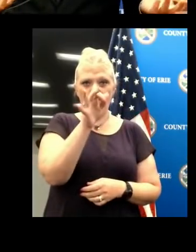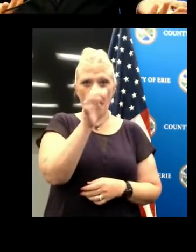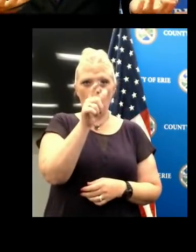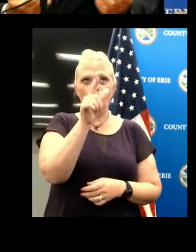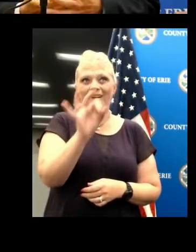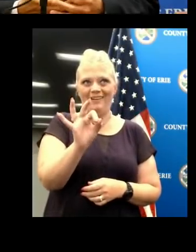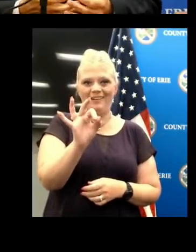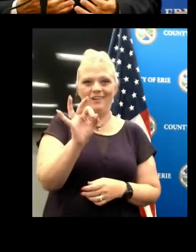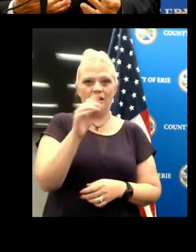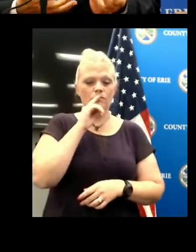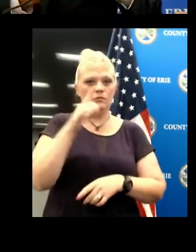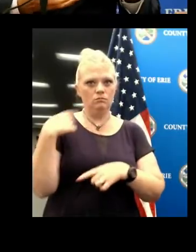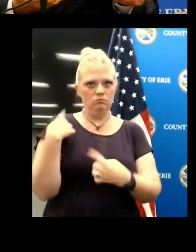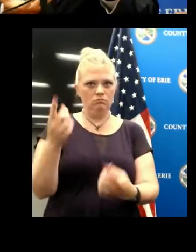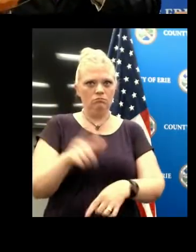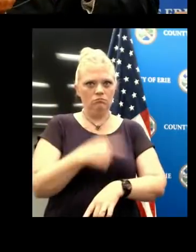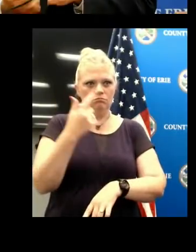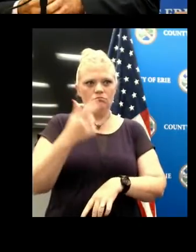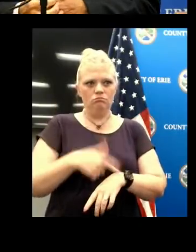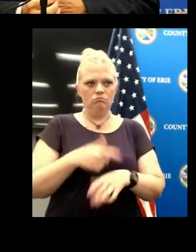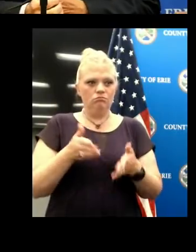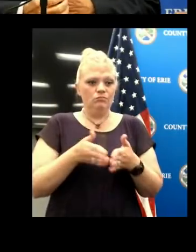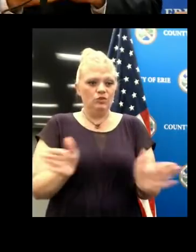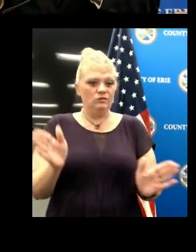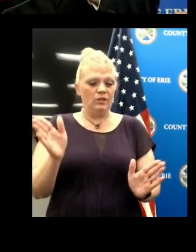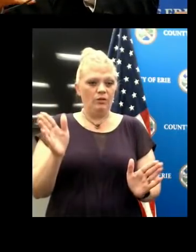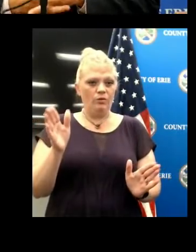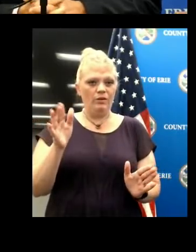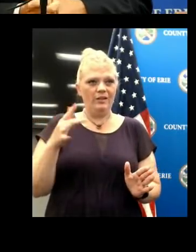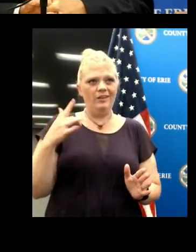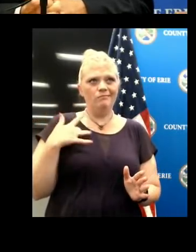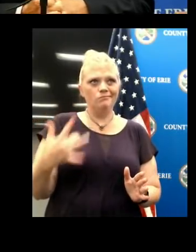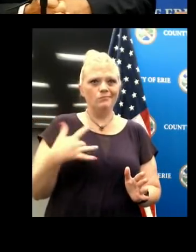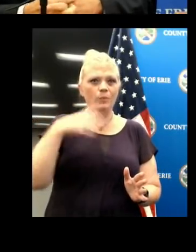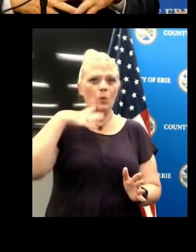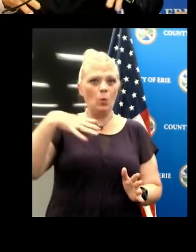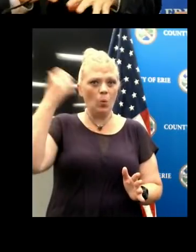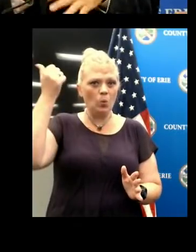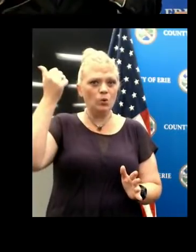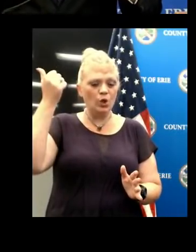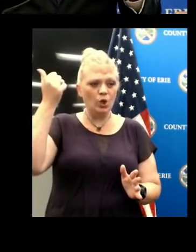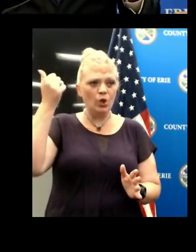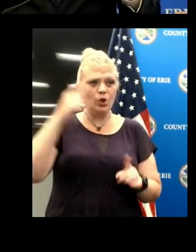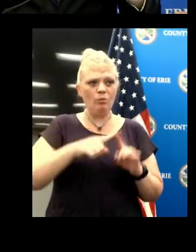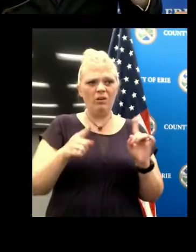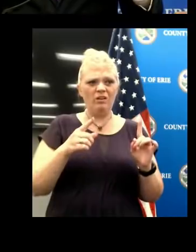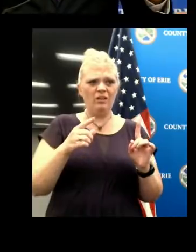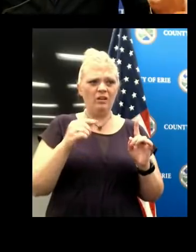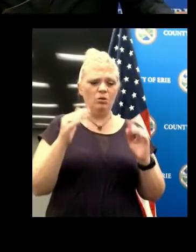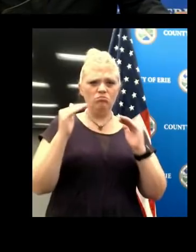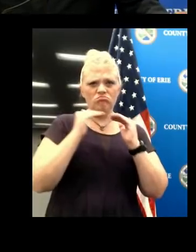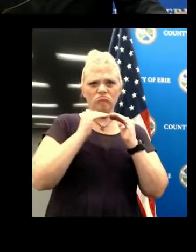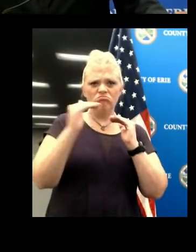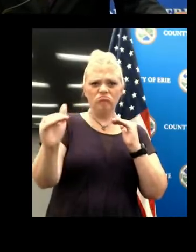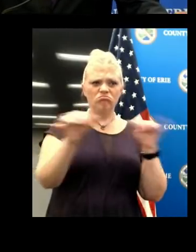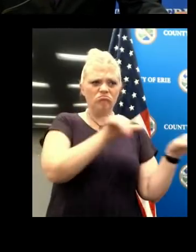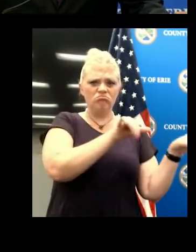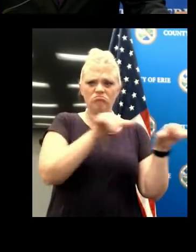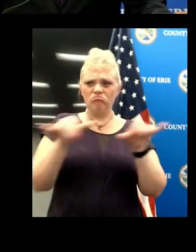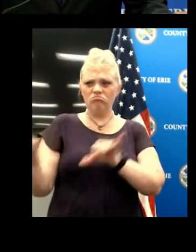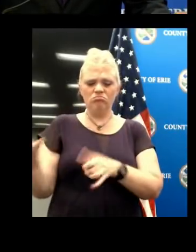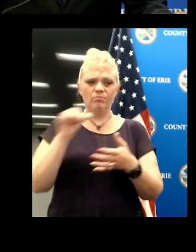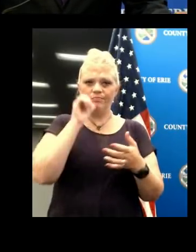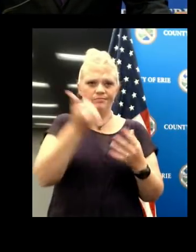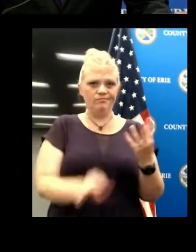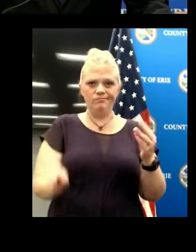the longest time, generally cases seem to be in the older age categories, though it was pretty even across age categories, not so